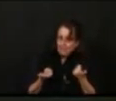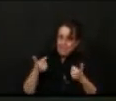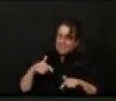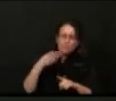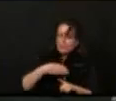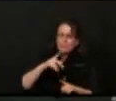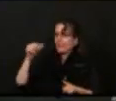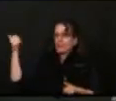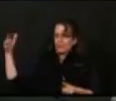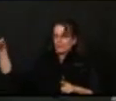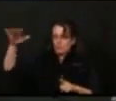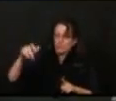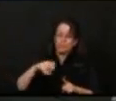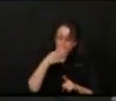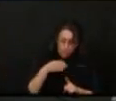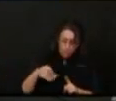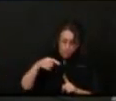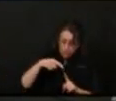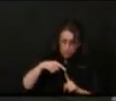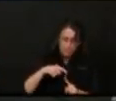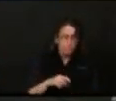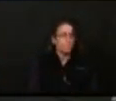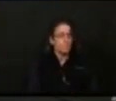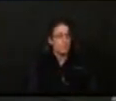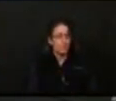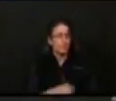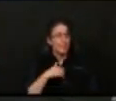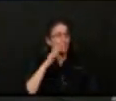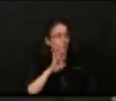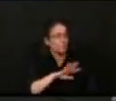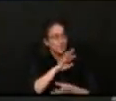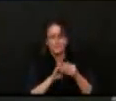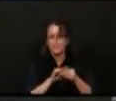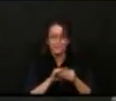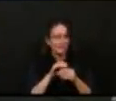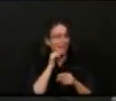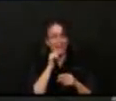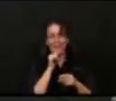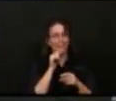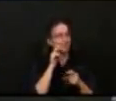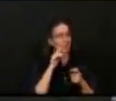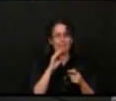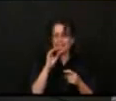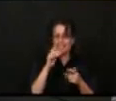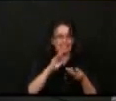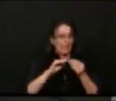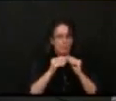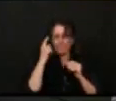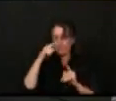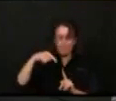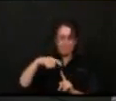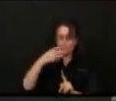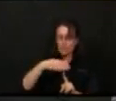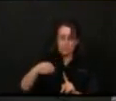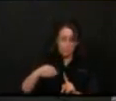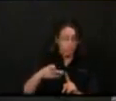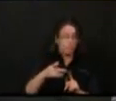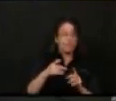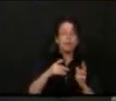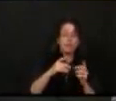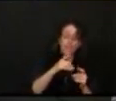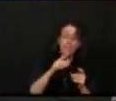Brattleboro. Approximately? You know, I can tell you the total, but I'm not sure I know the breakdown for Brattleboro. We have over